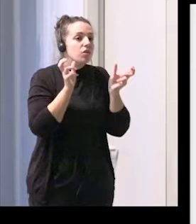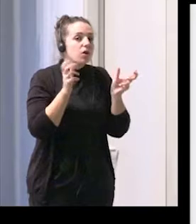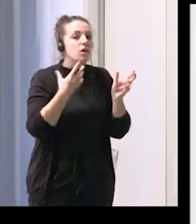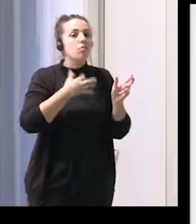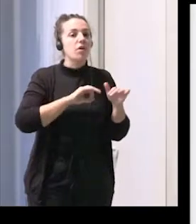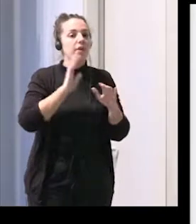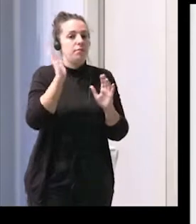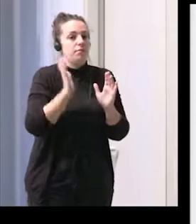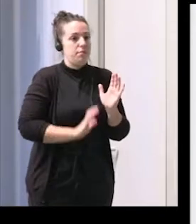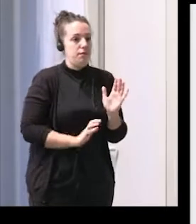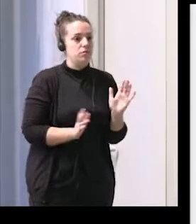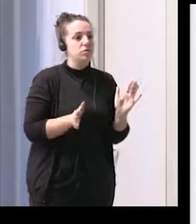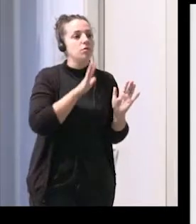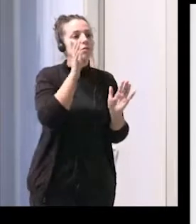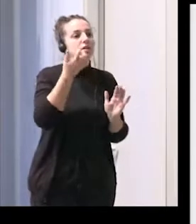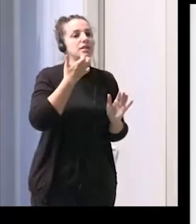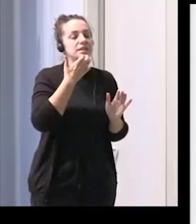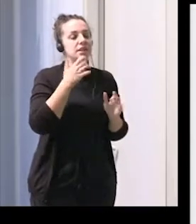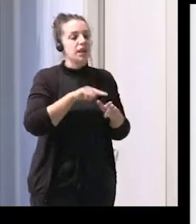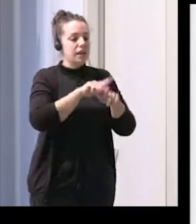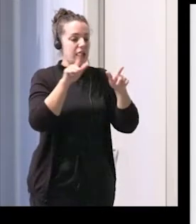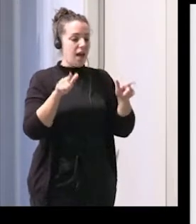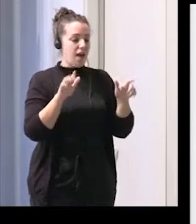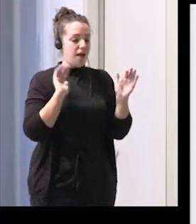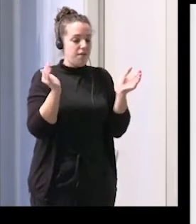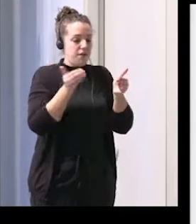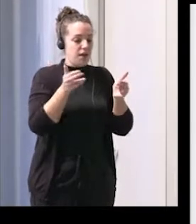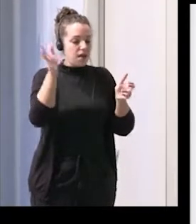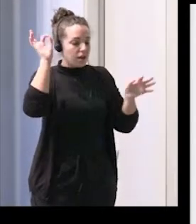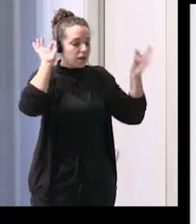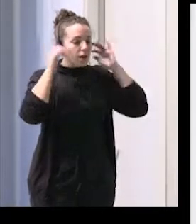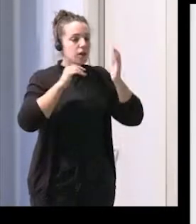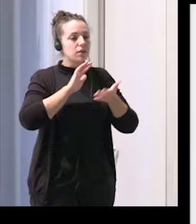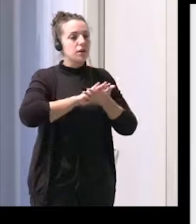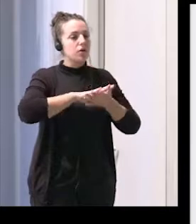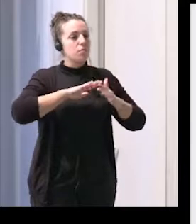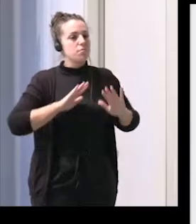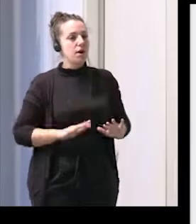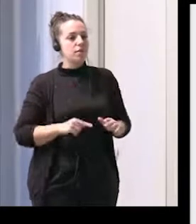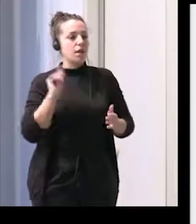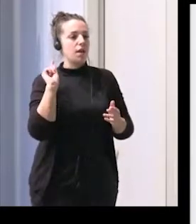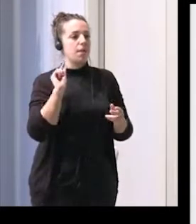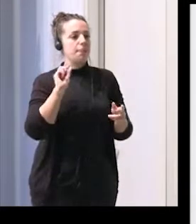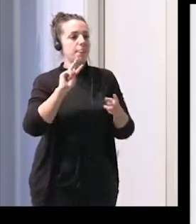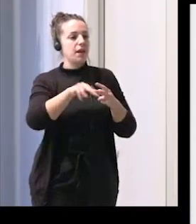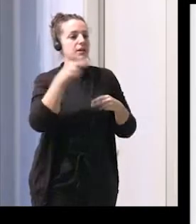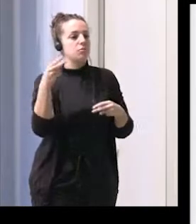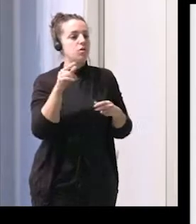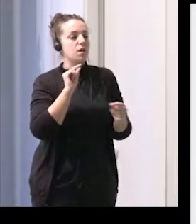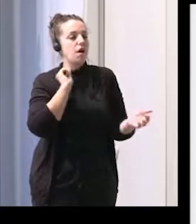devices. They just relax a little bit more, and their responses are quicker. If we're going to promote